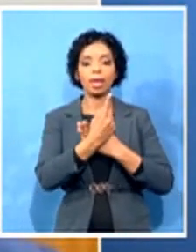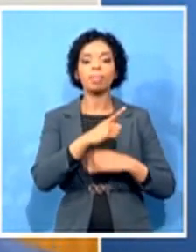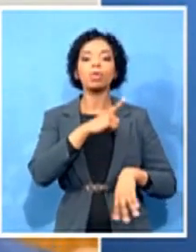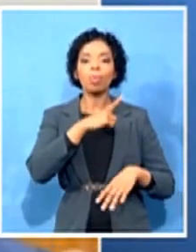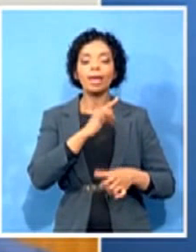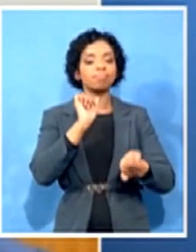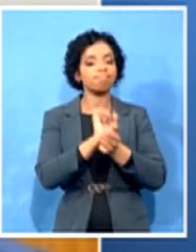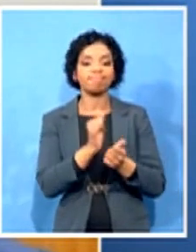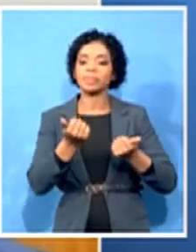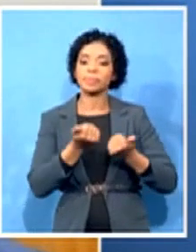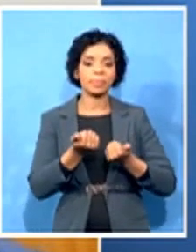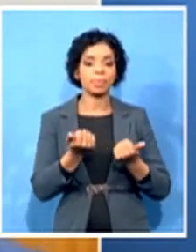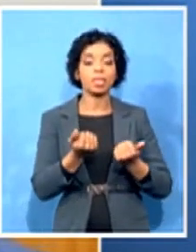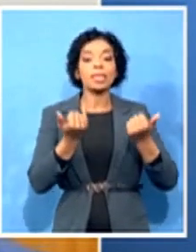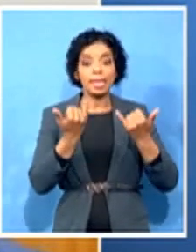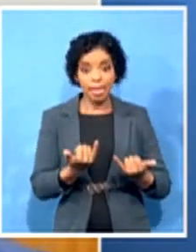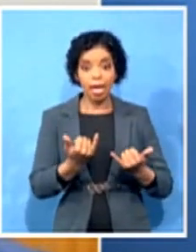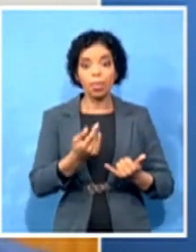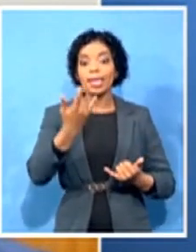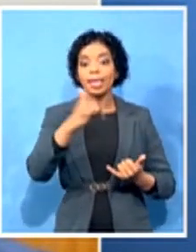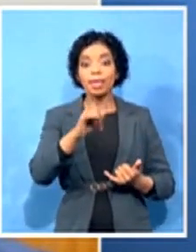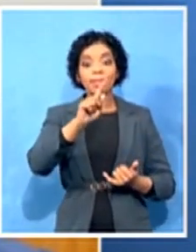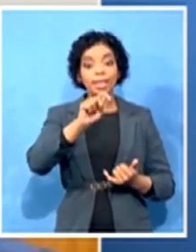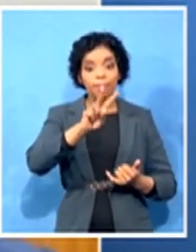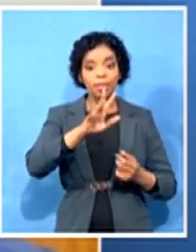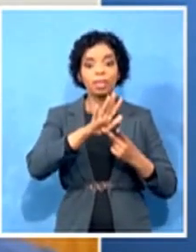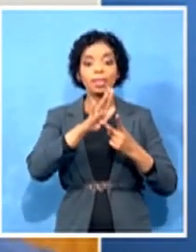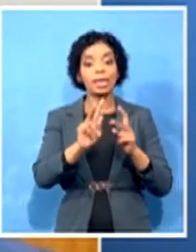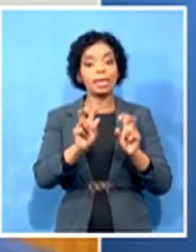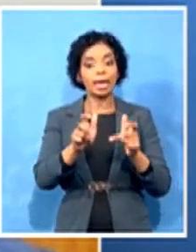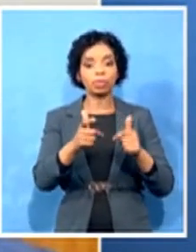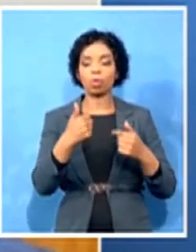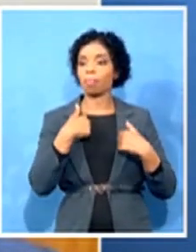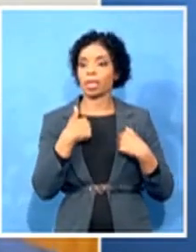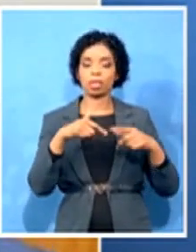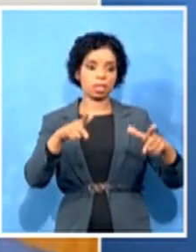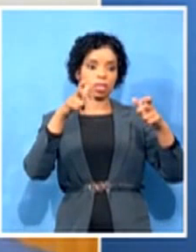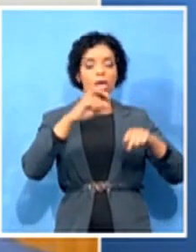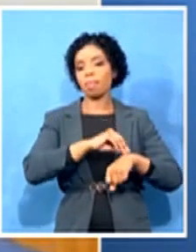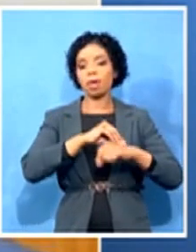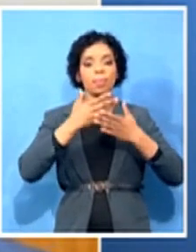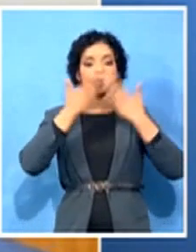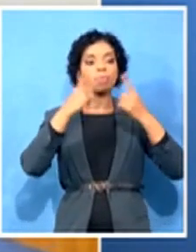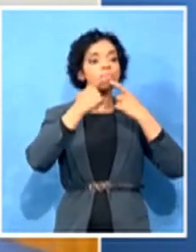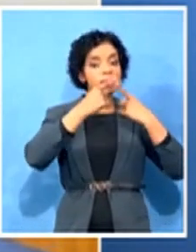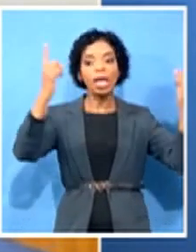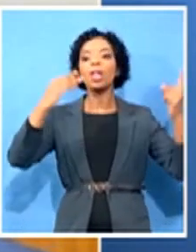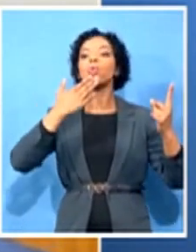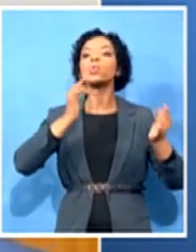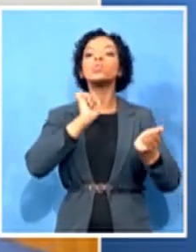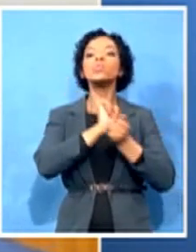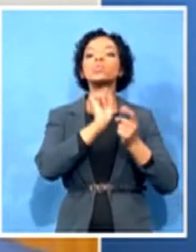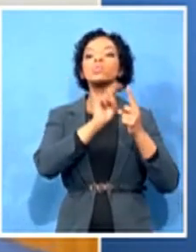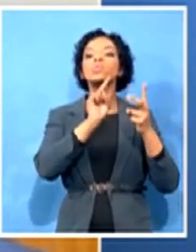publishes their names, I cannot see that there should be a problem, because this has also been an open secret. As I said earlier, it's been in the public